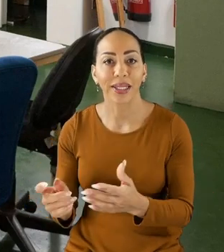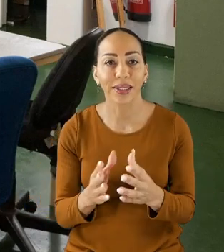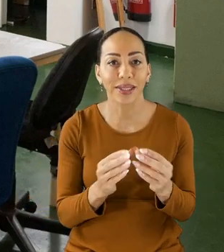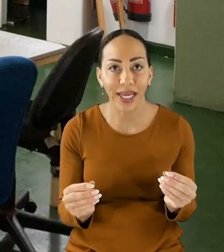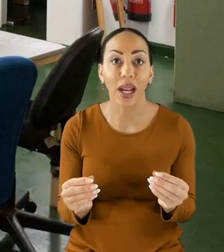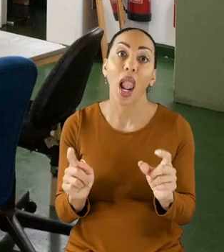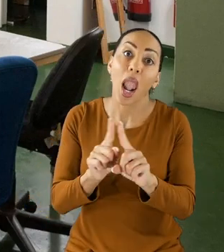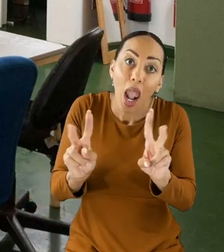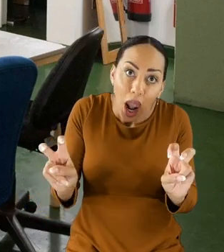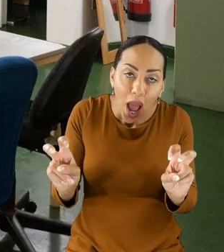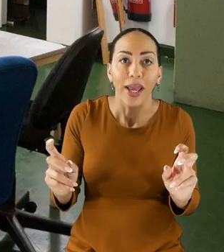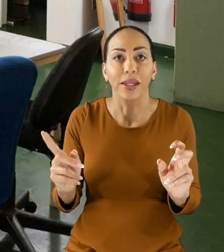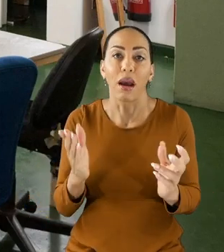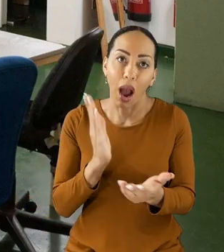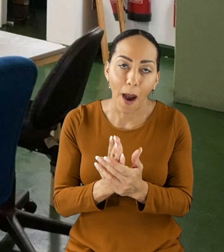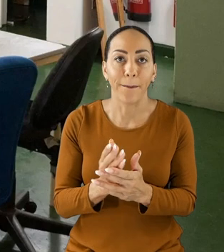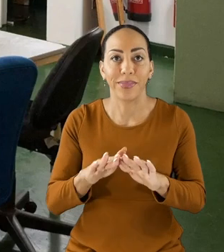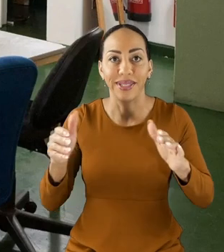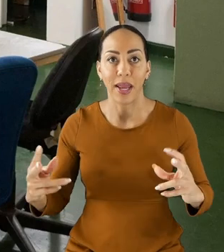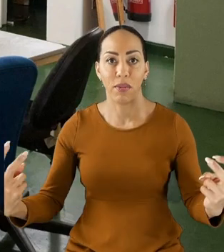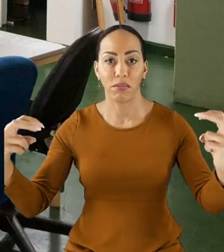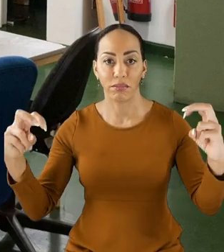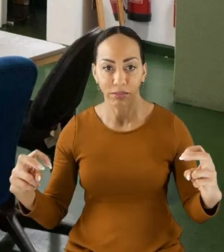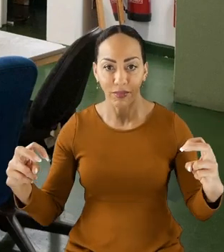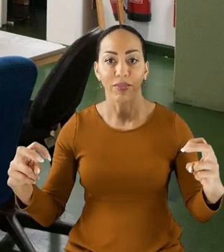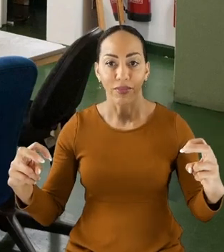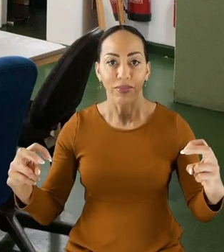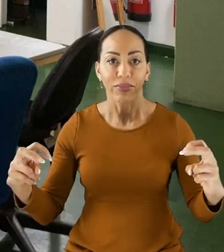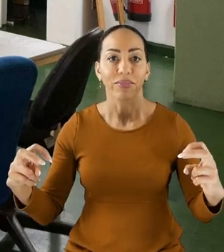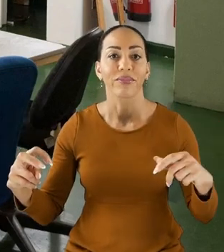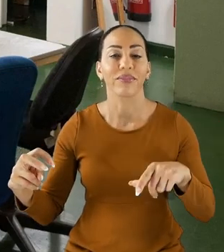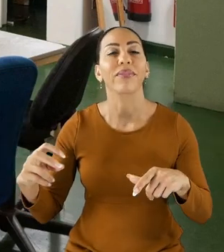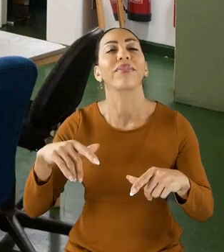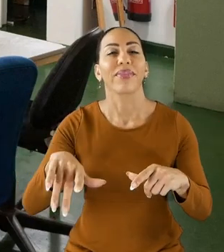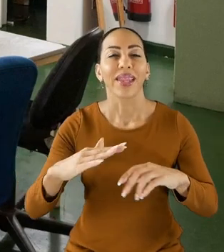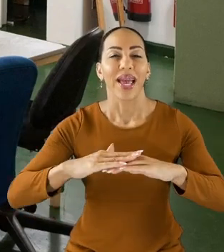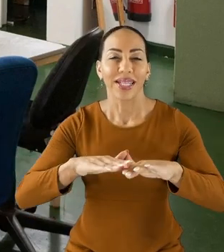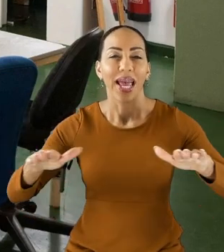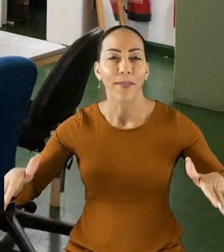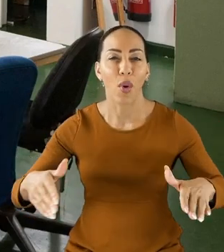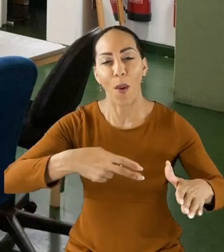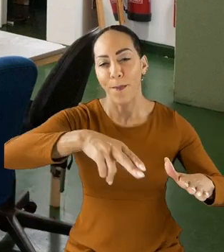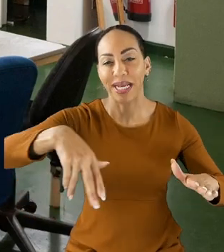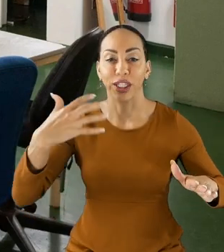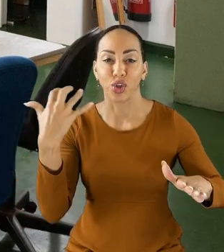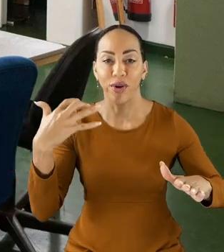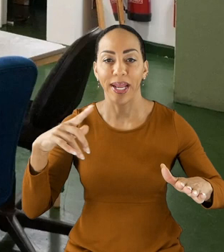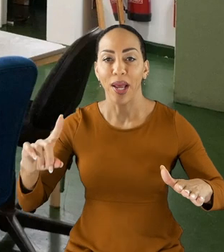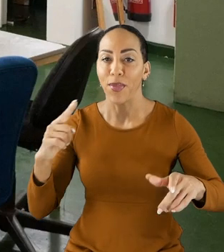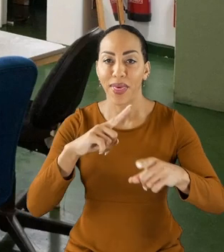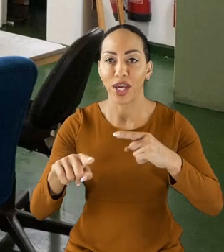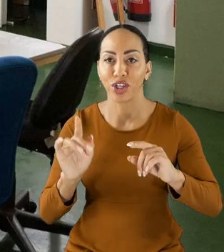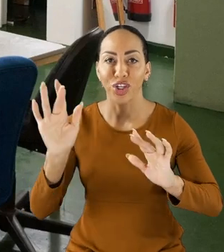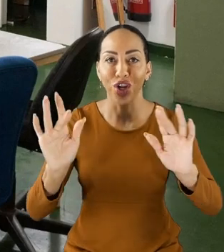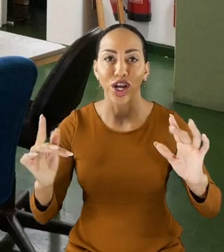the same physical table. The ability to touch and feel the surface of the tabletop, albeit painted green, whilst observing their